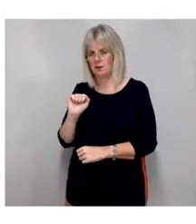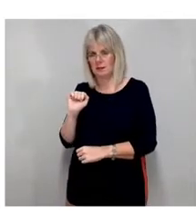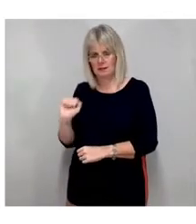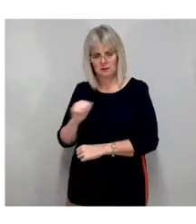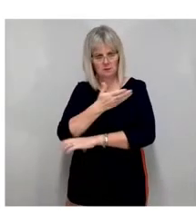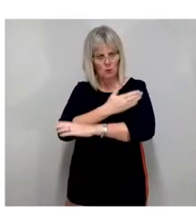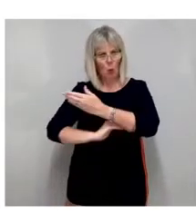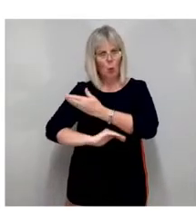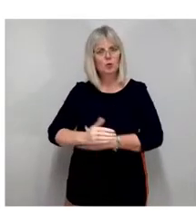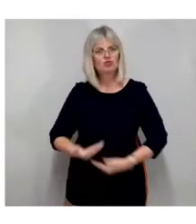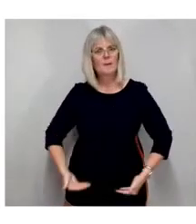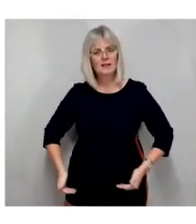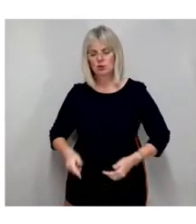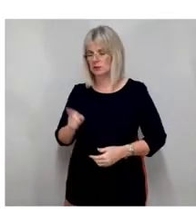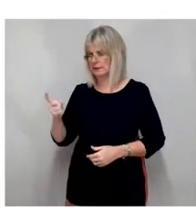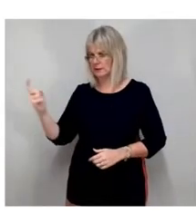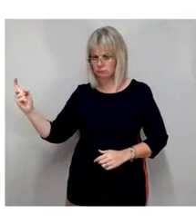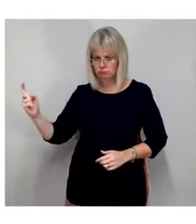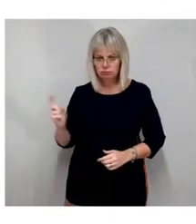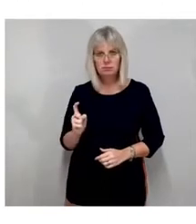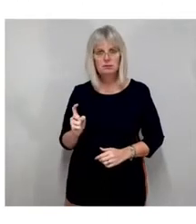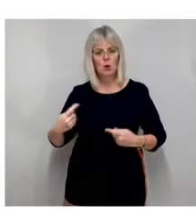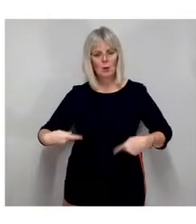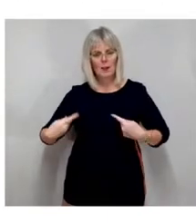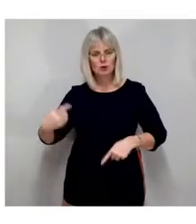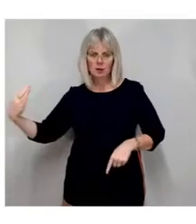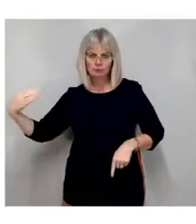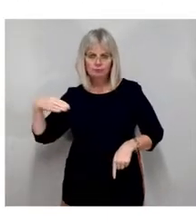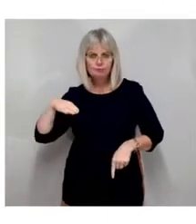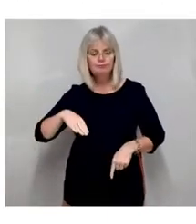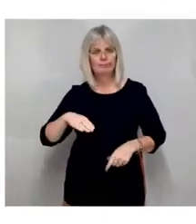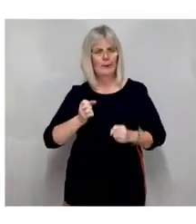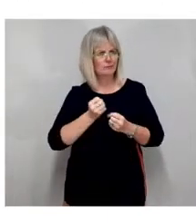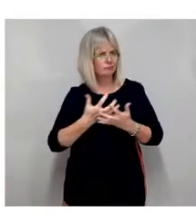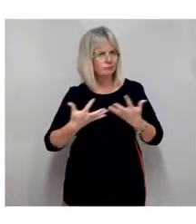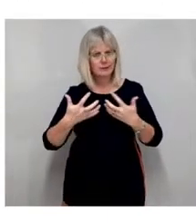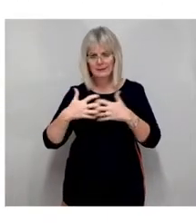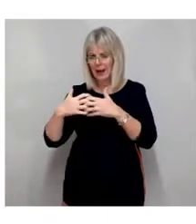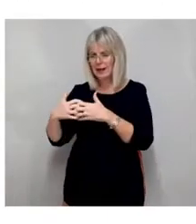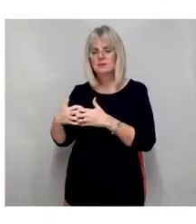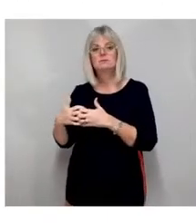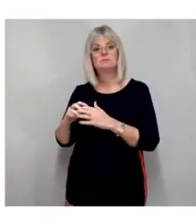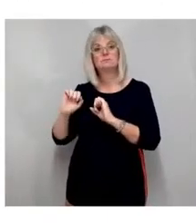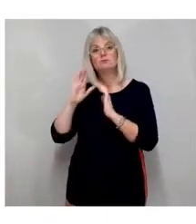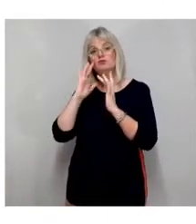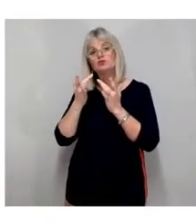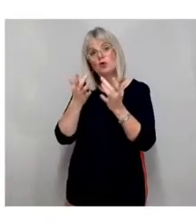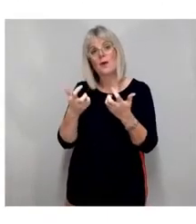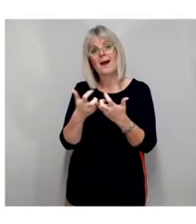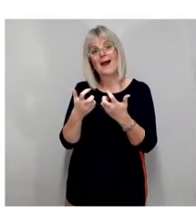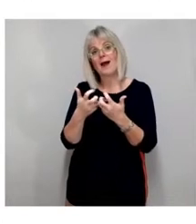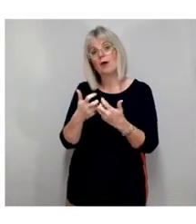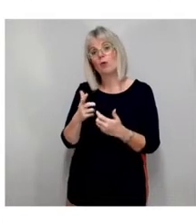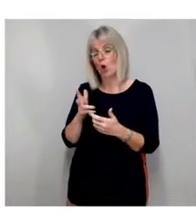lots of tech around him. And he showed the audience how he logs in using Windows Hello facial